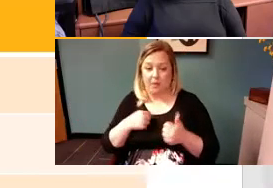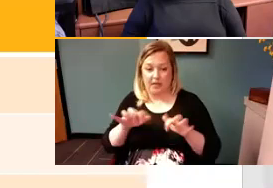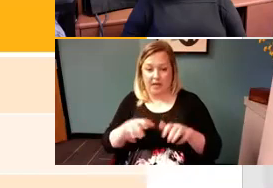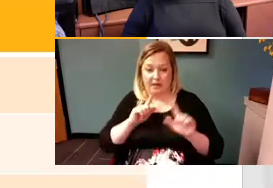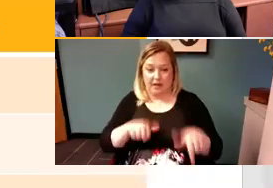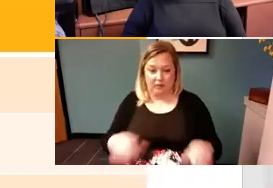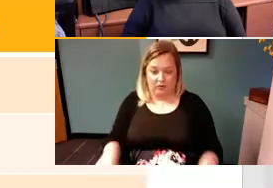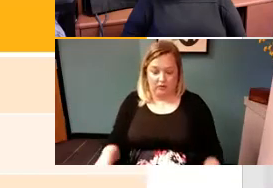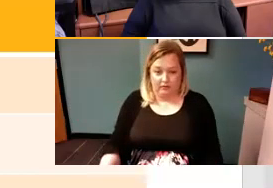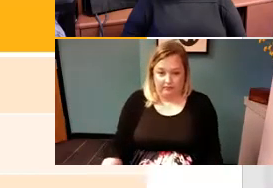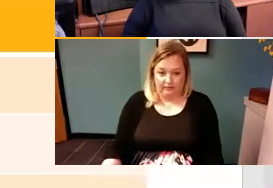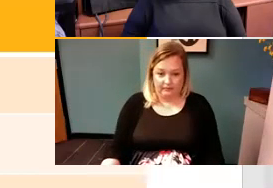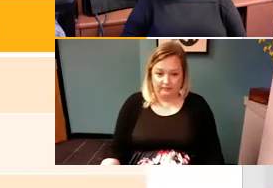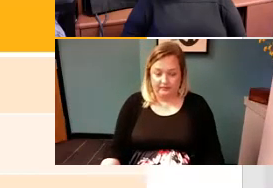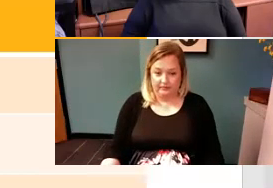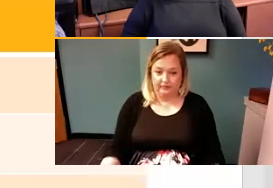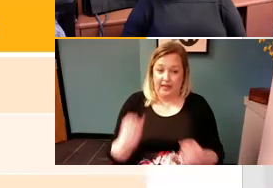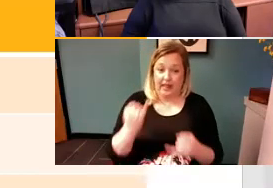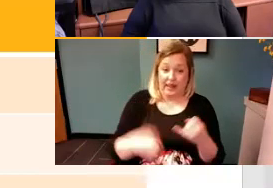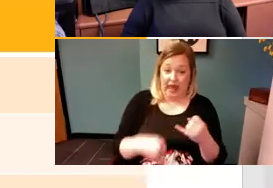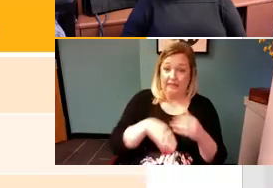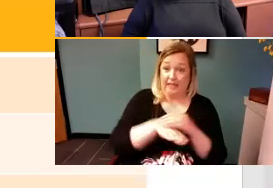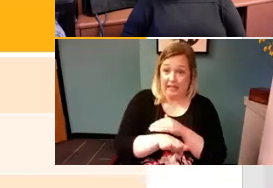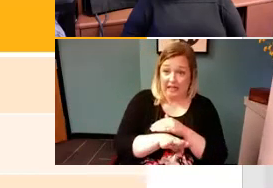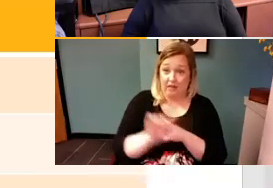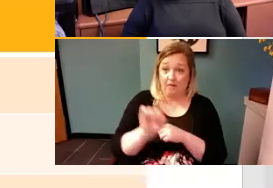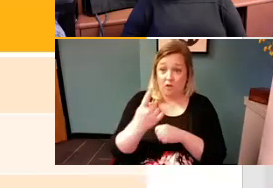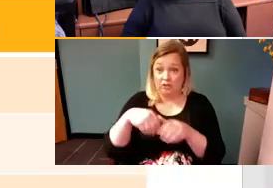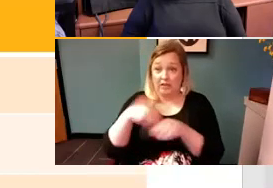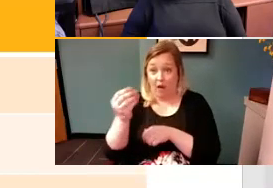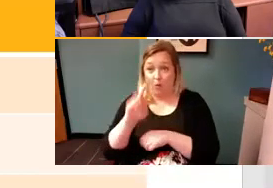That would give me an answer as to if you know or not.